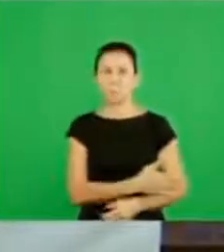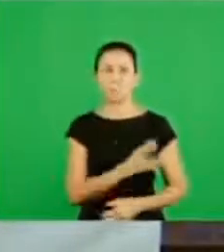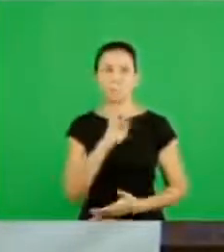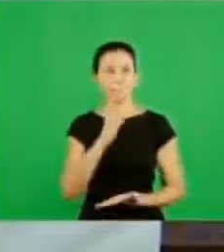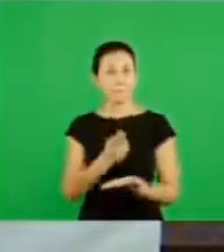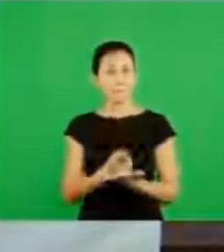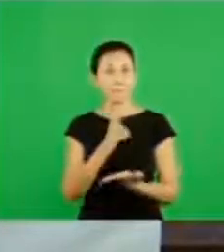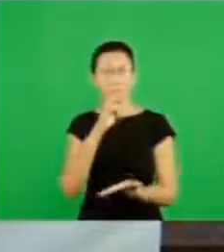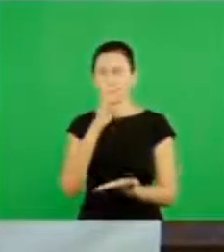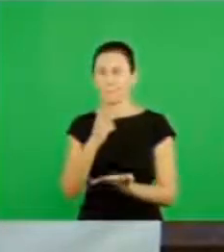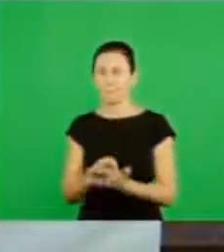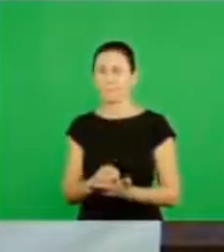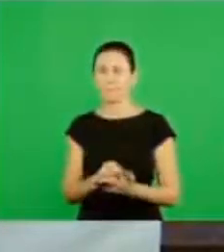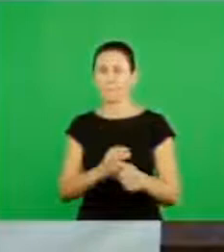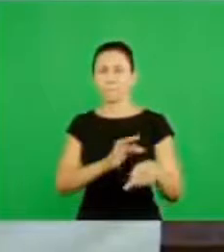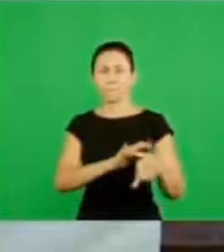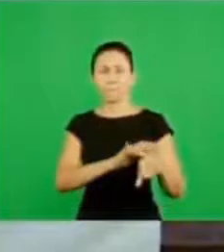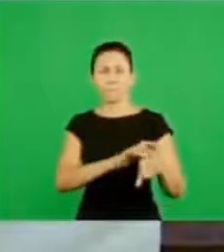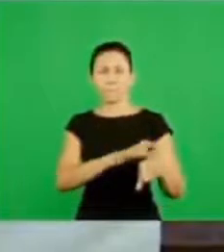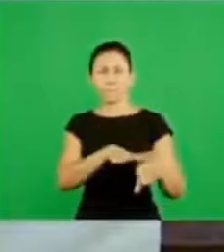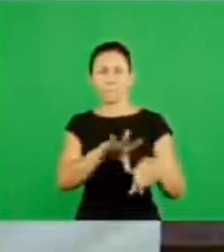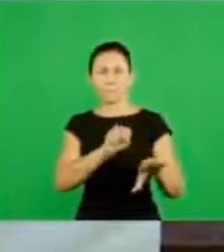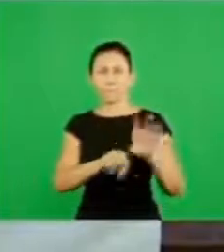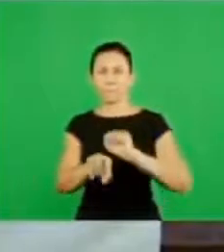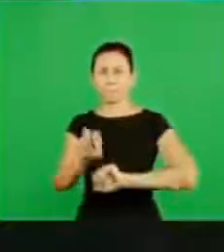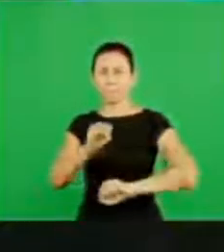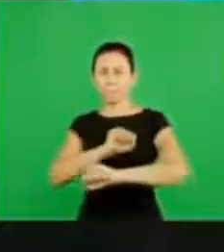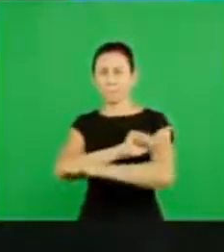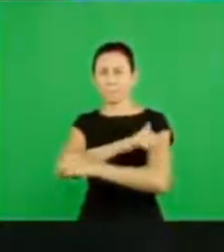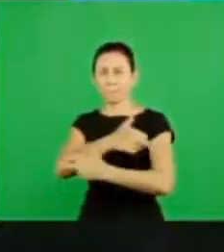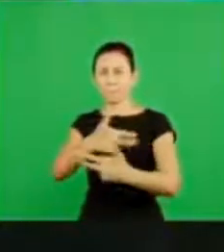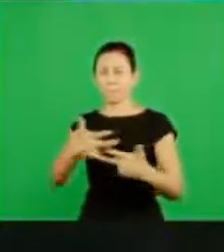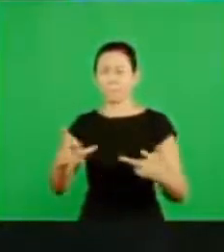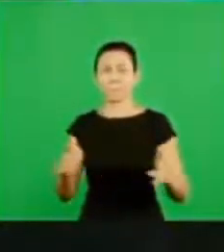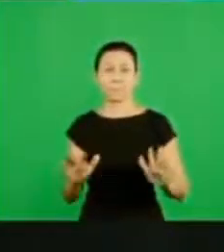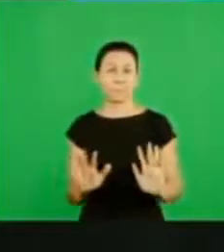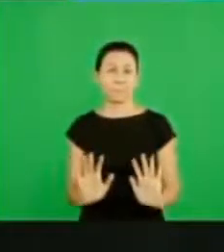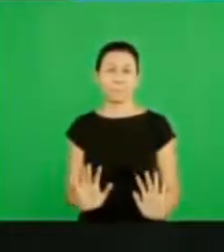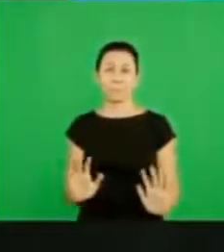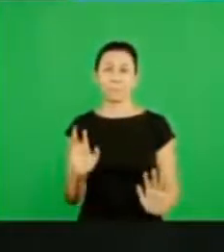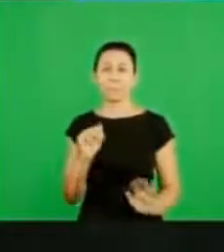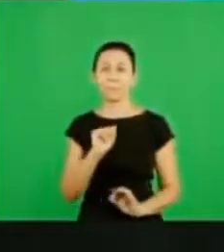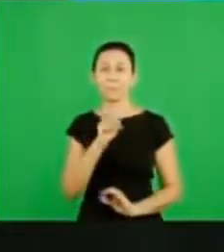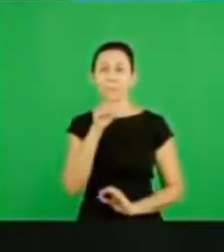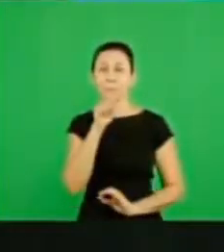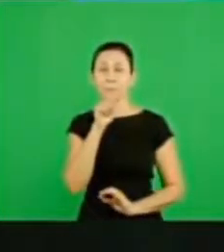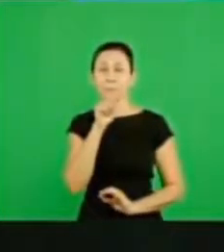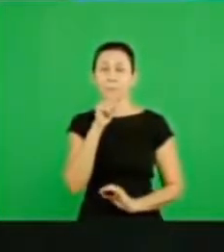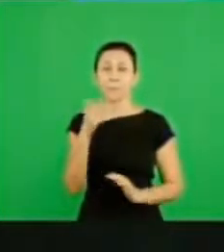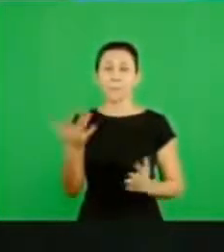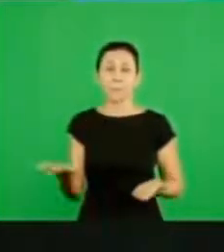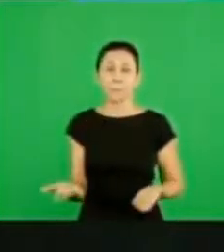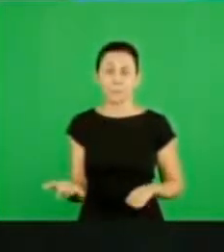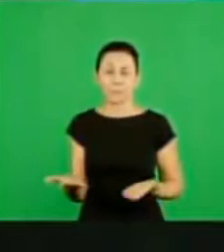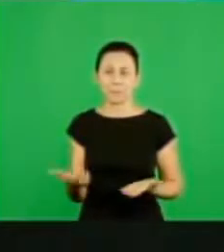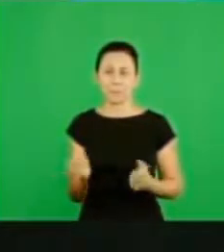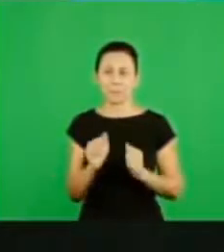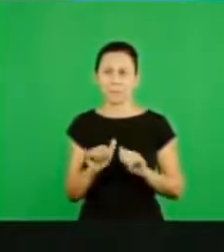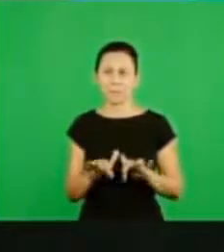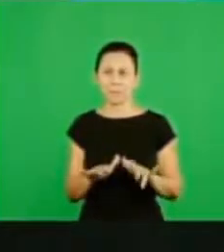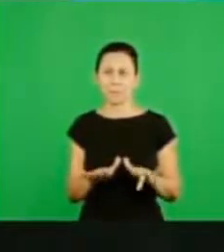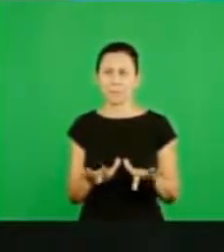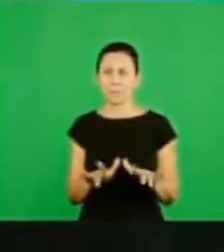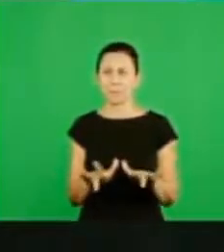a homeland that is not just this one here on Earth. Look at the result of hepatitis,